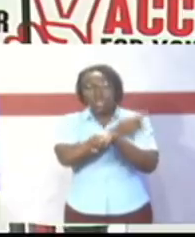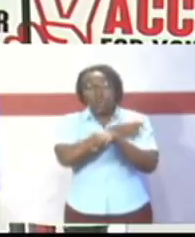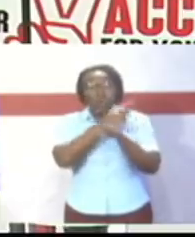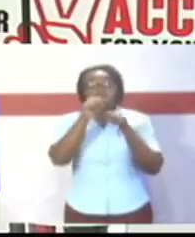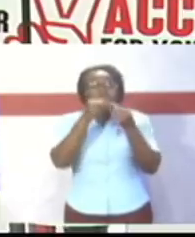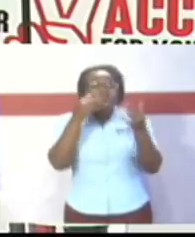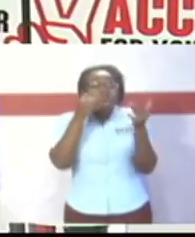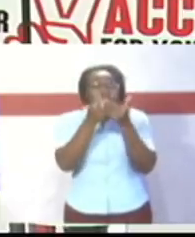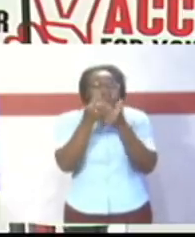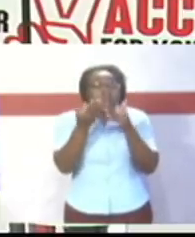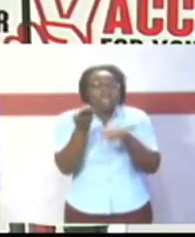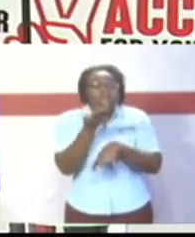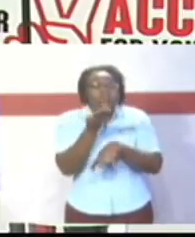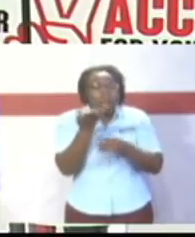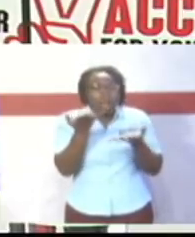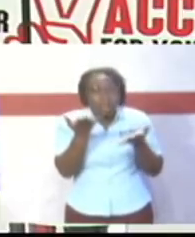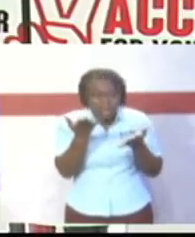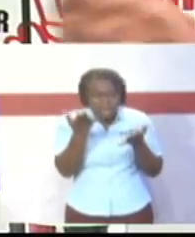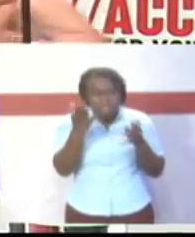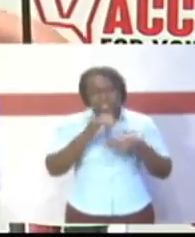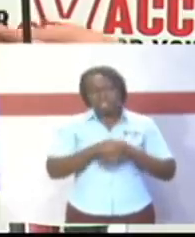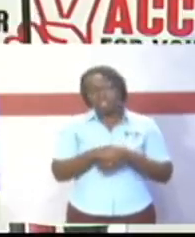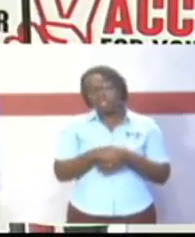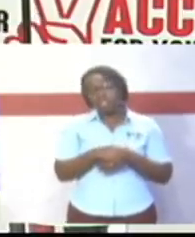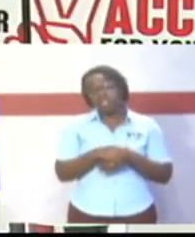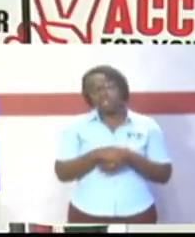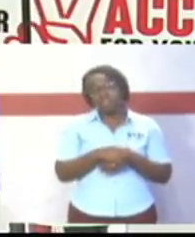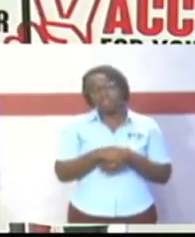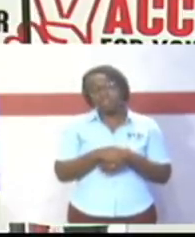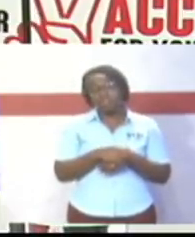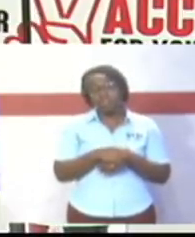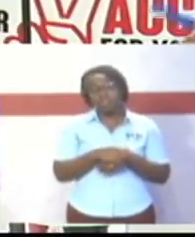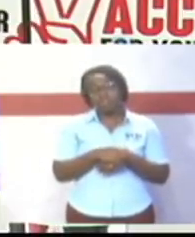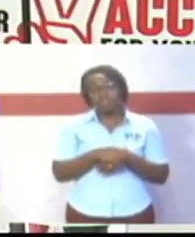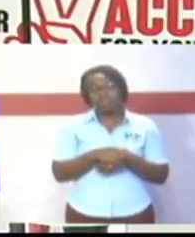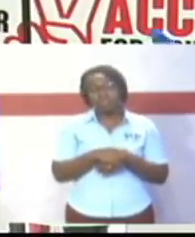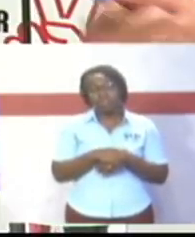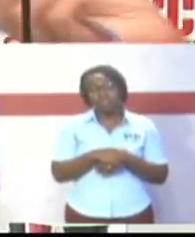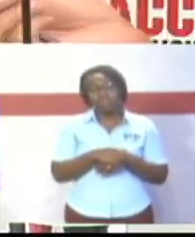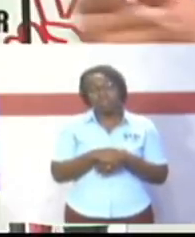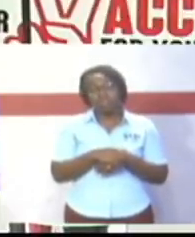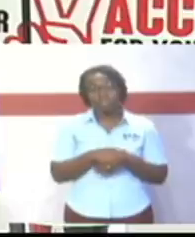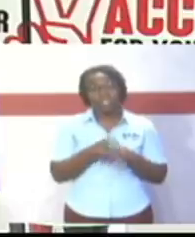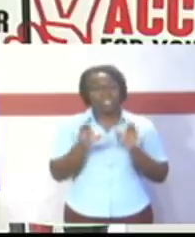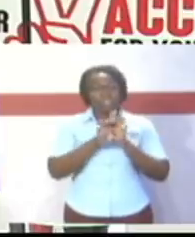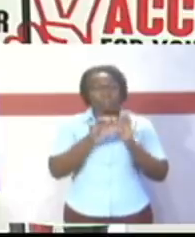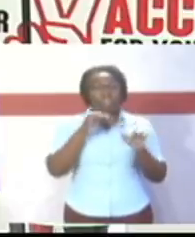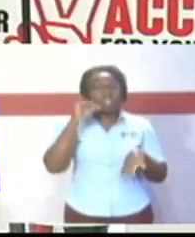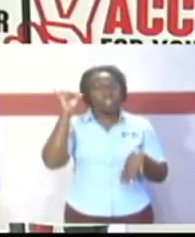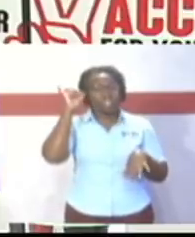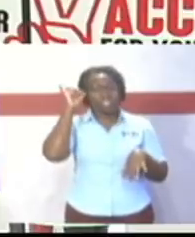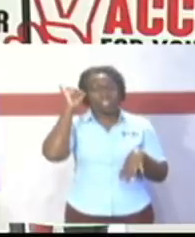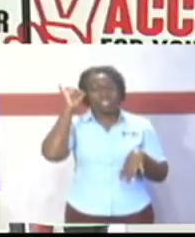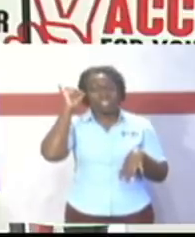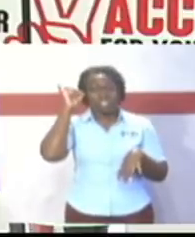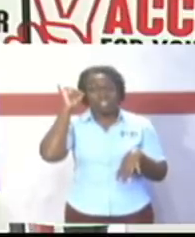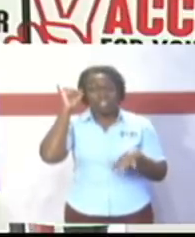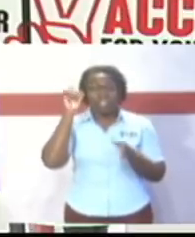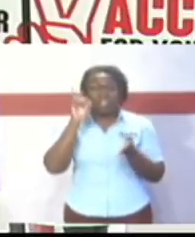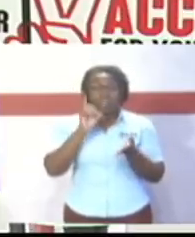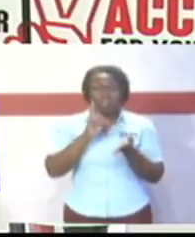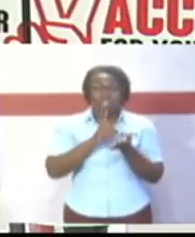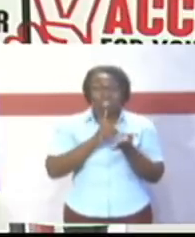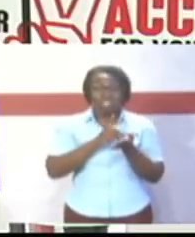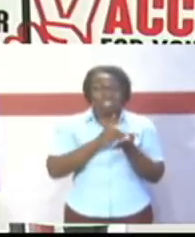death, refusing to come in, as we said this morning. We have had the examples. Yesterday, Dr. Fraser had to spend 1